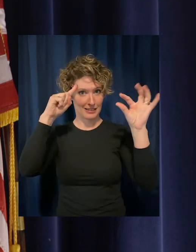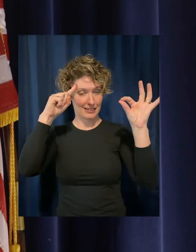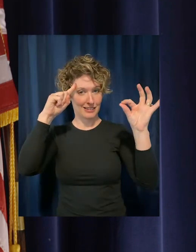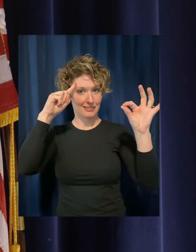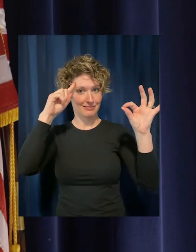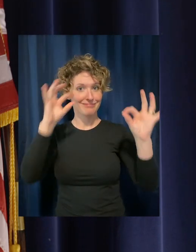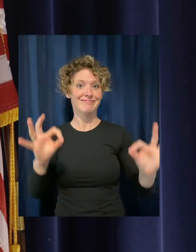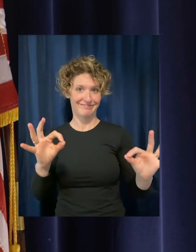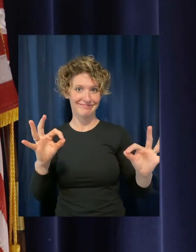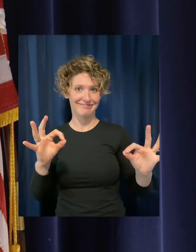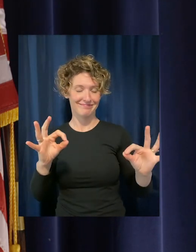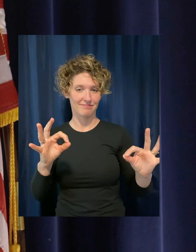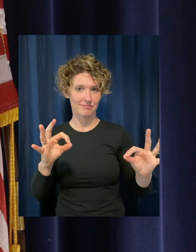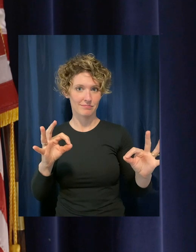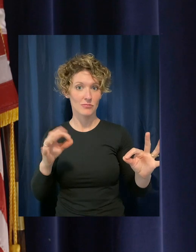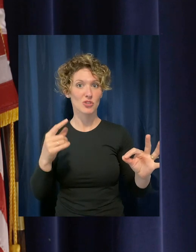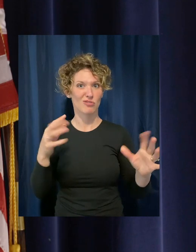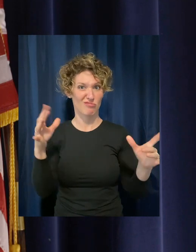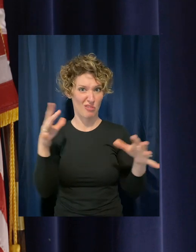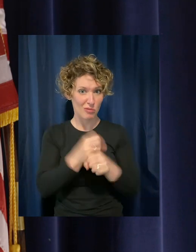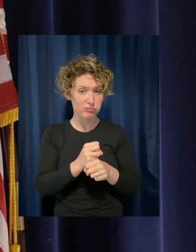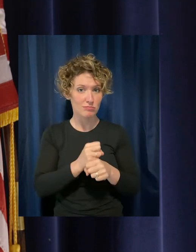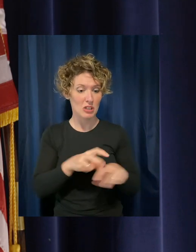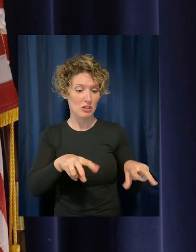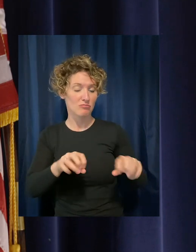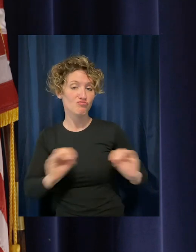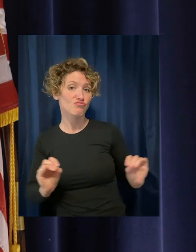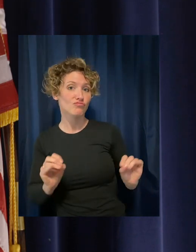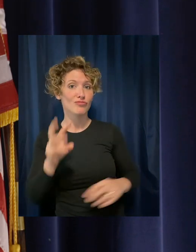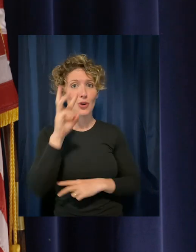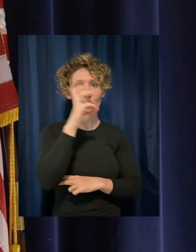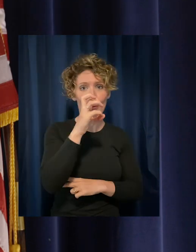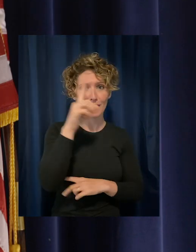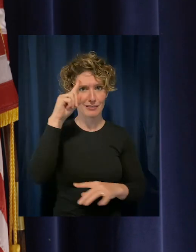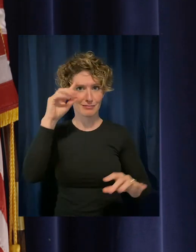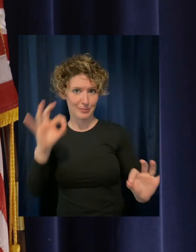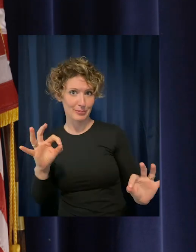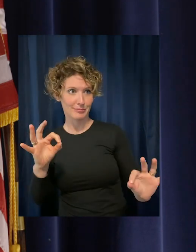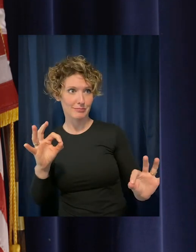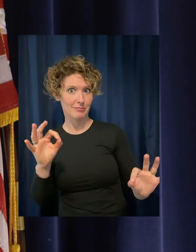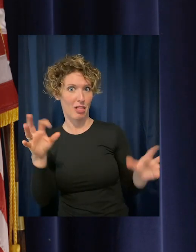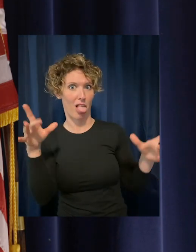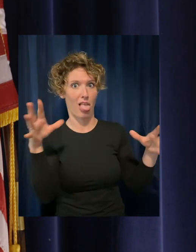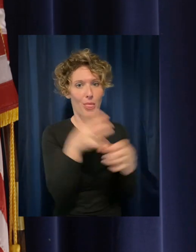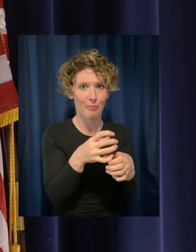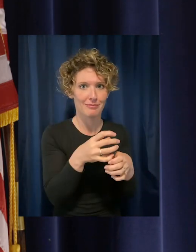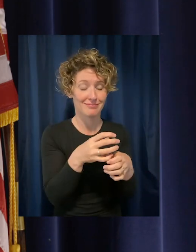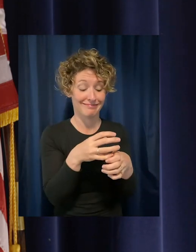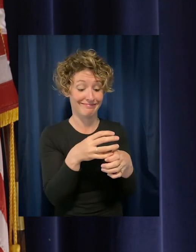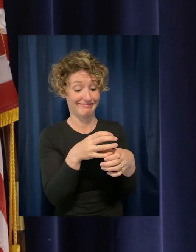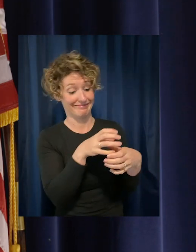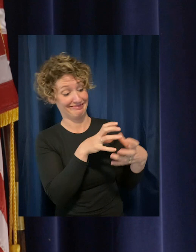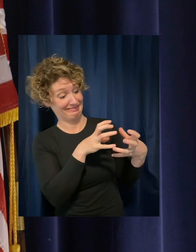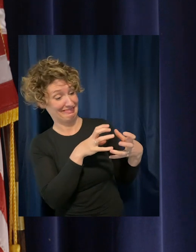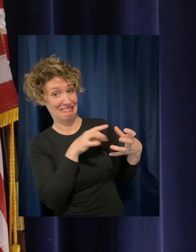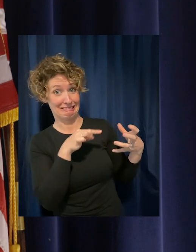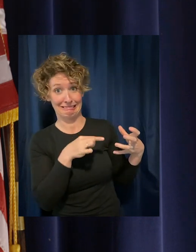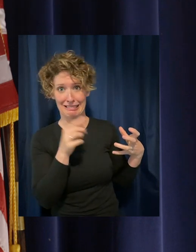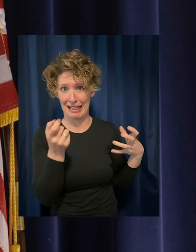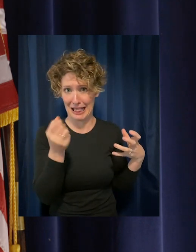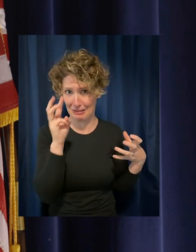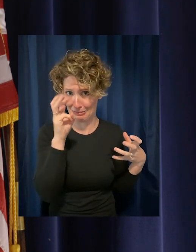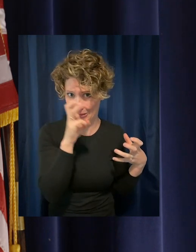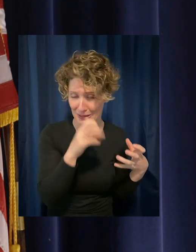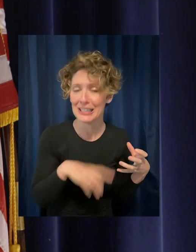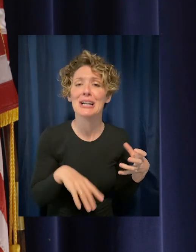creating self-ambitious-centric. I know, it's a chaotic mess of a word, but if anything, that just adds